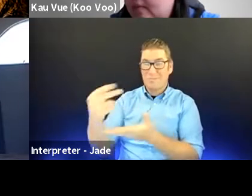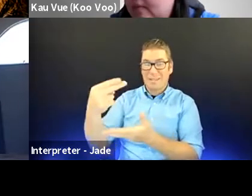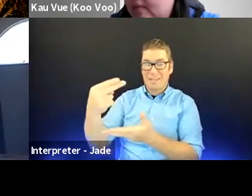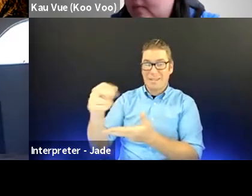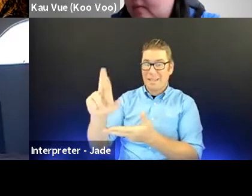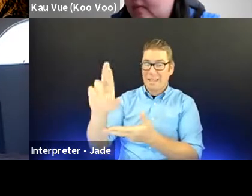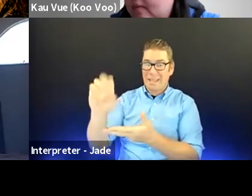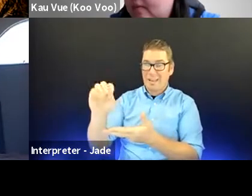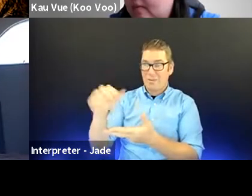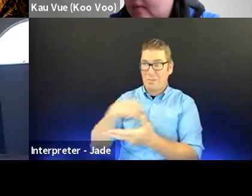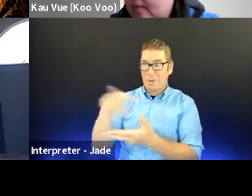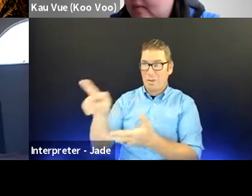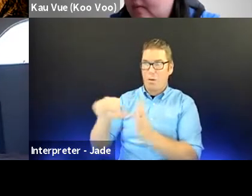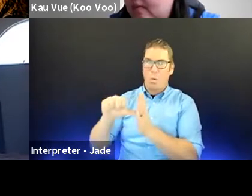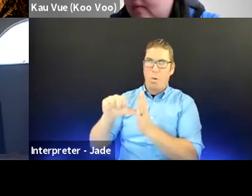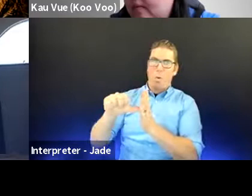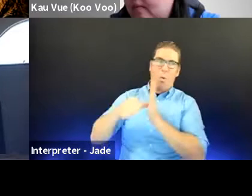at Fresno City College